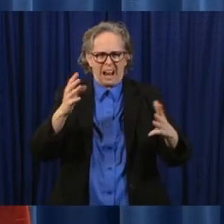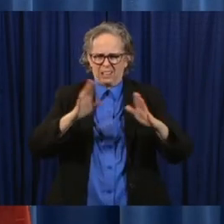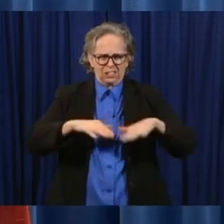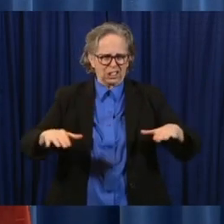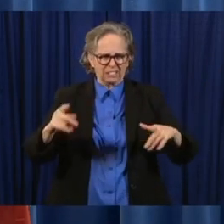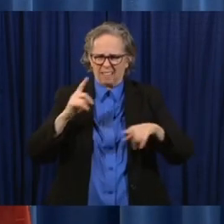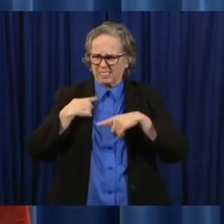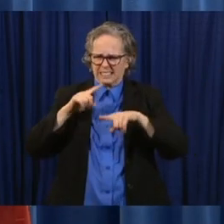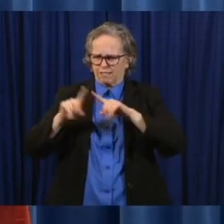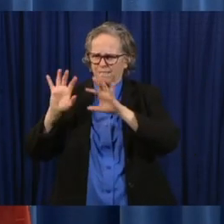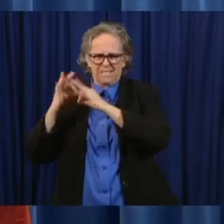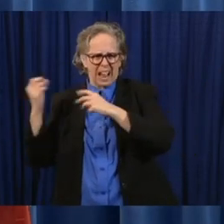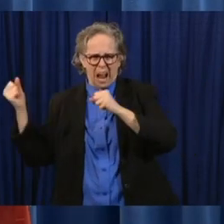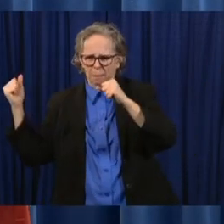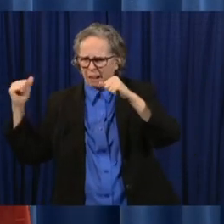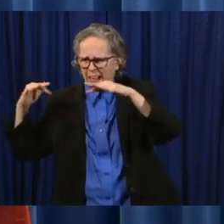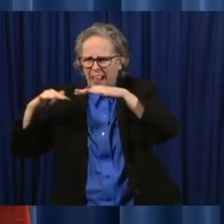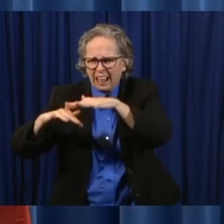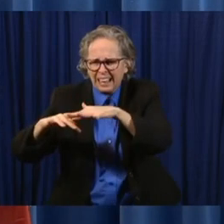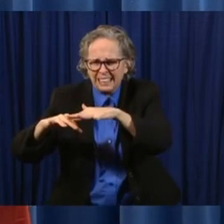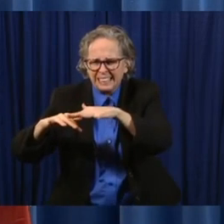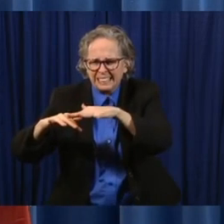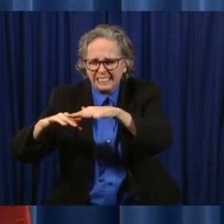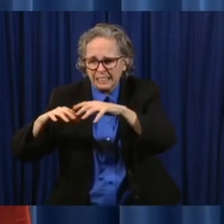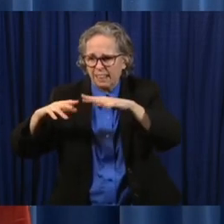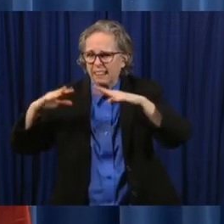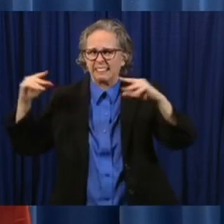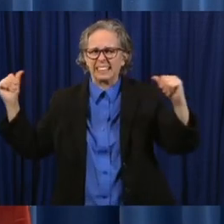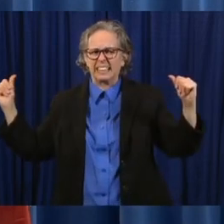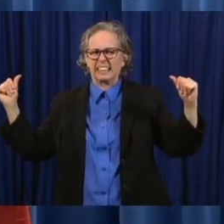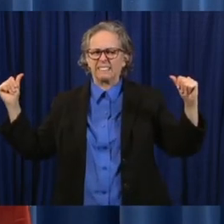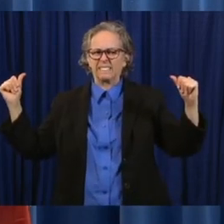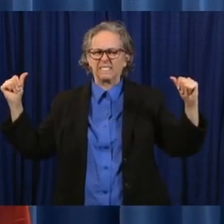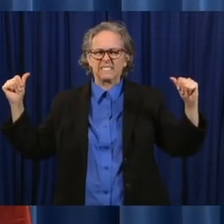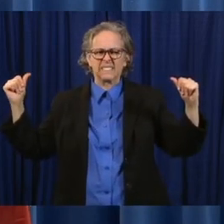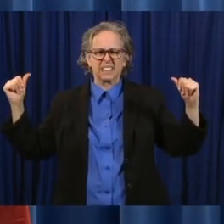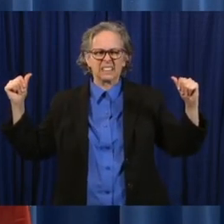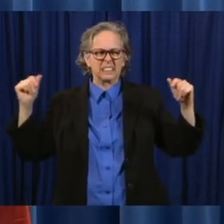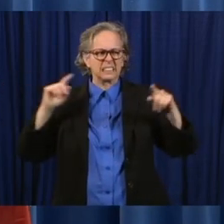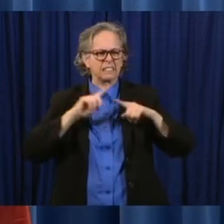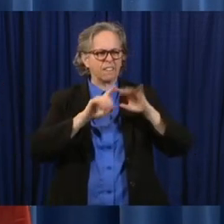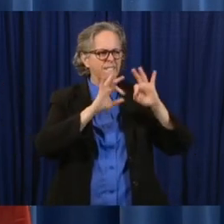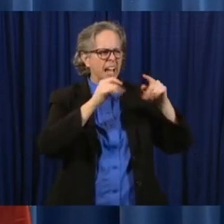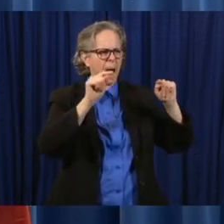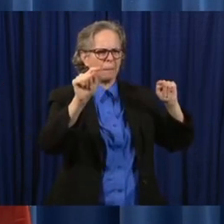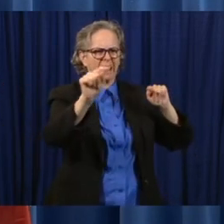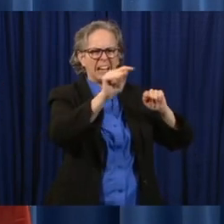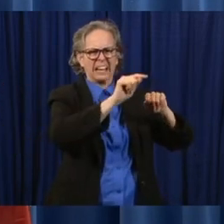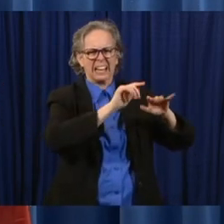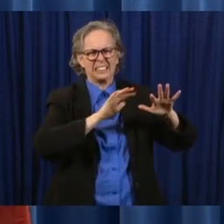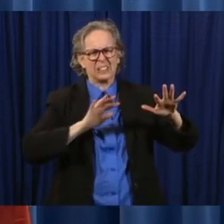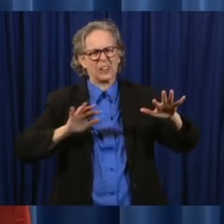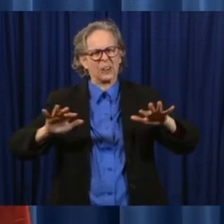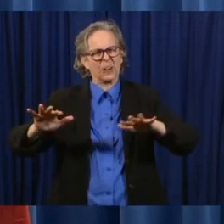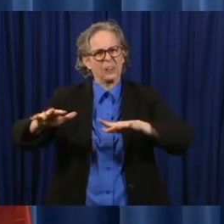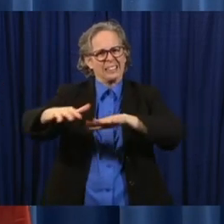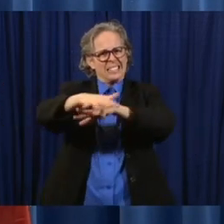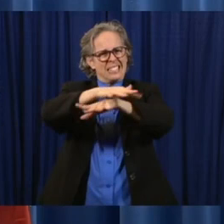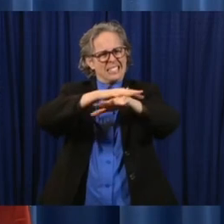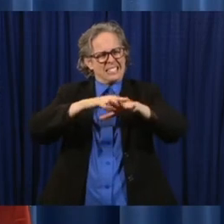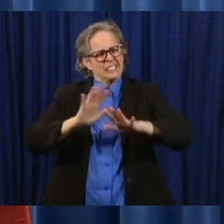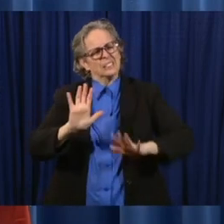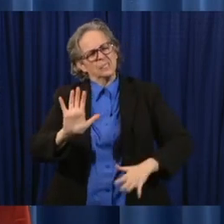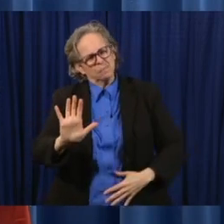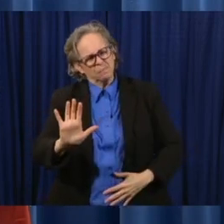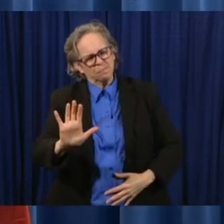together and then going home. We know that statistically that unless a child